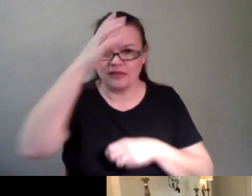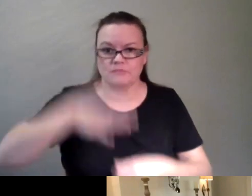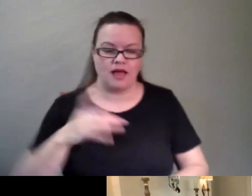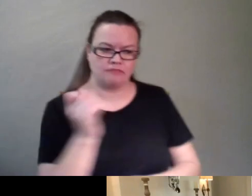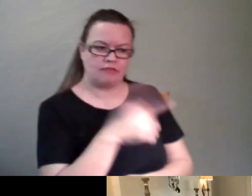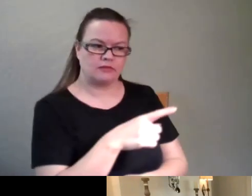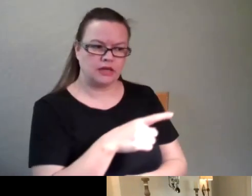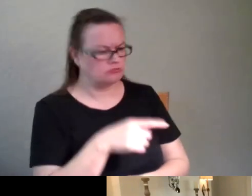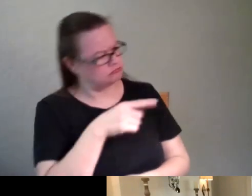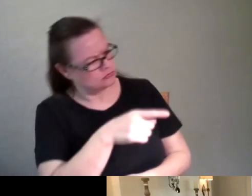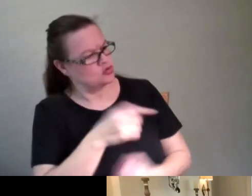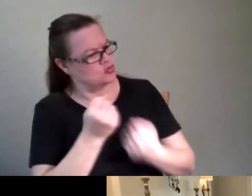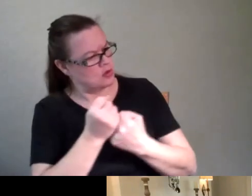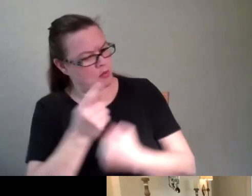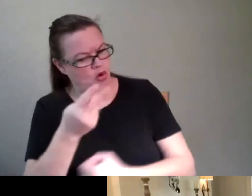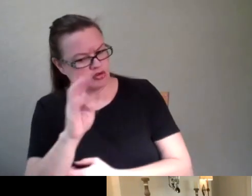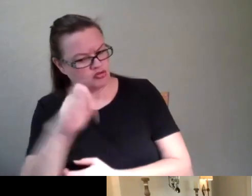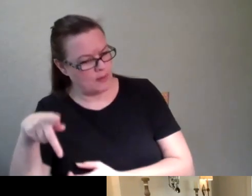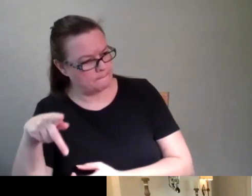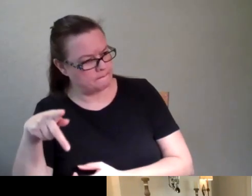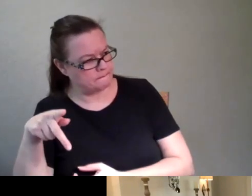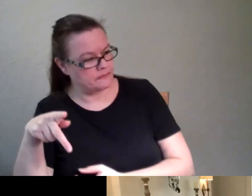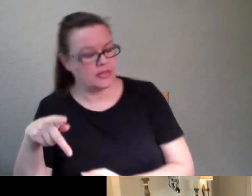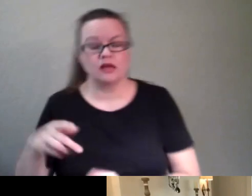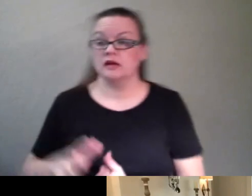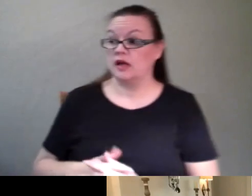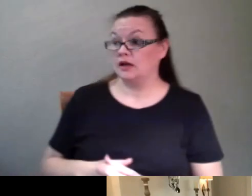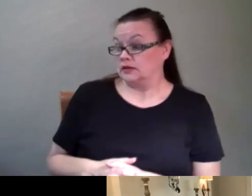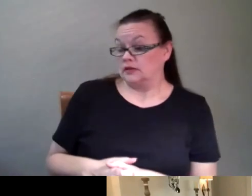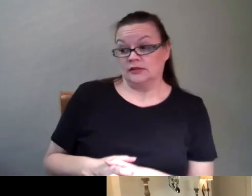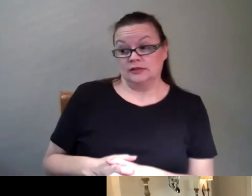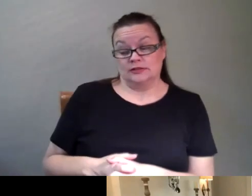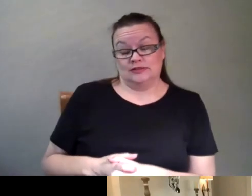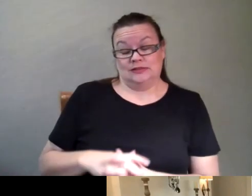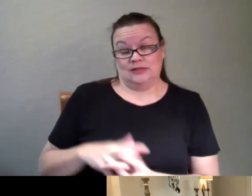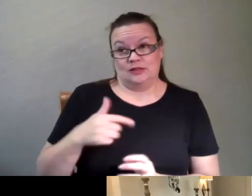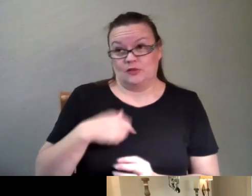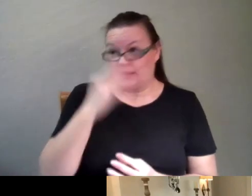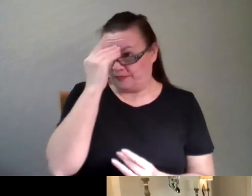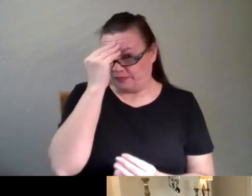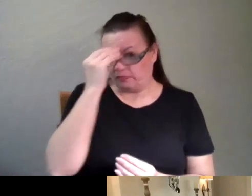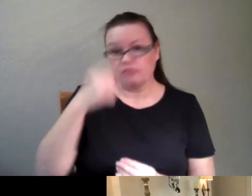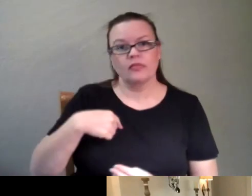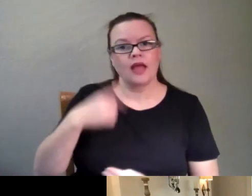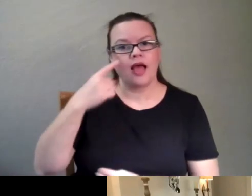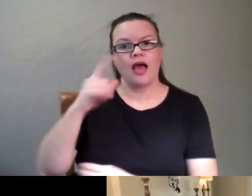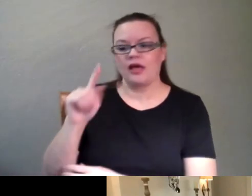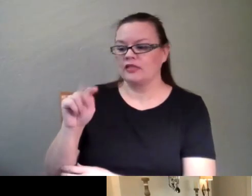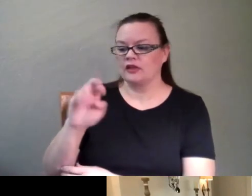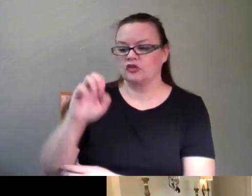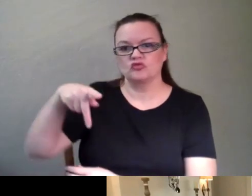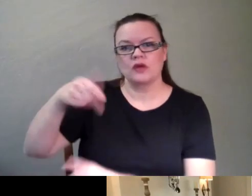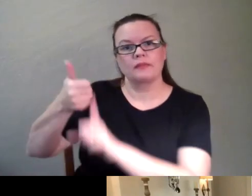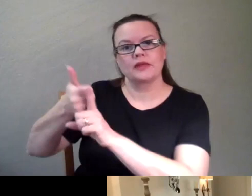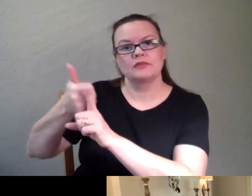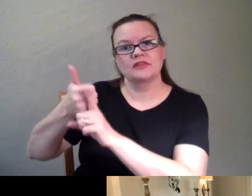or do I sugarcoat it? And I said, from what I saw of Donald Trump, I thought he was a man of a limited philosophical compass